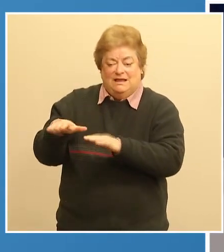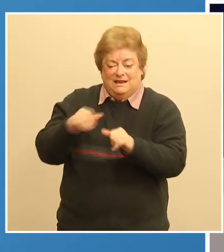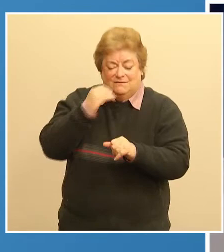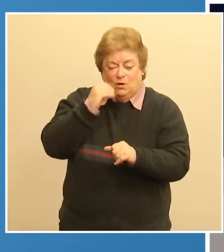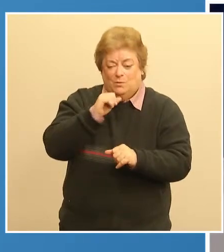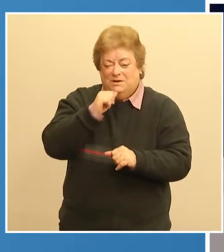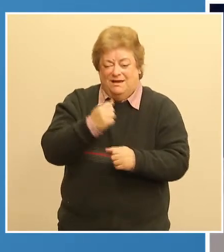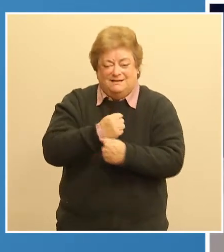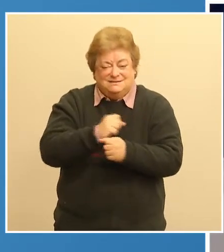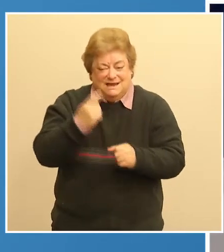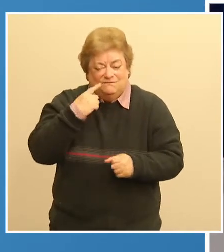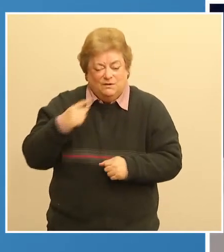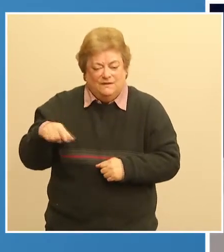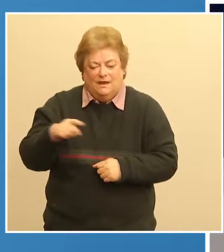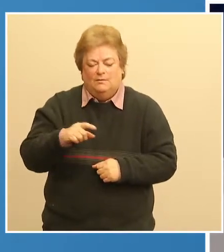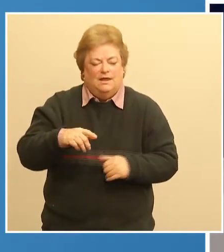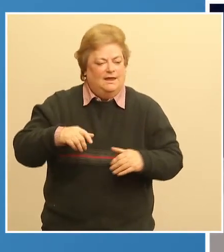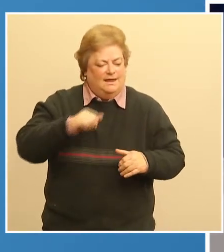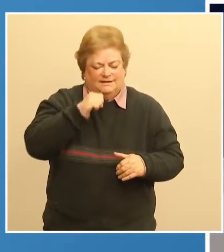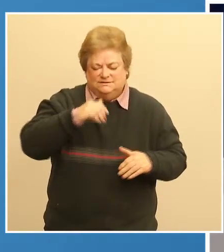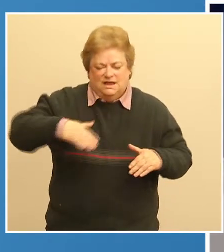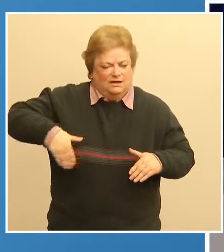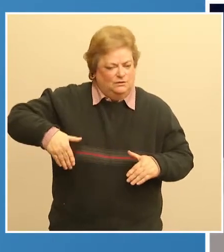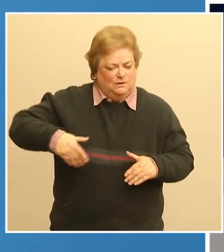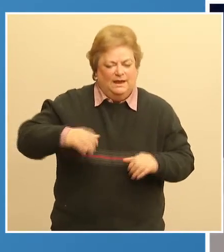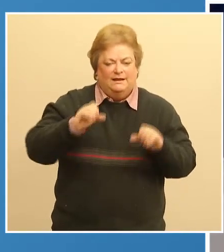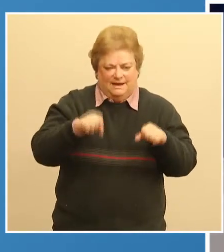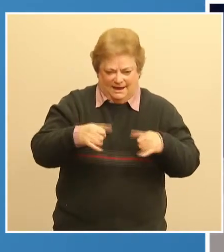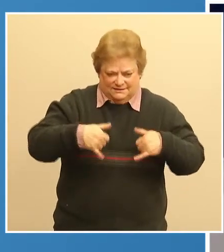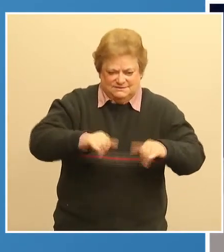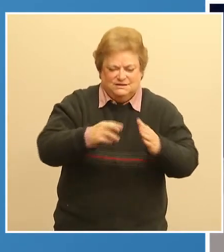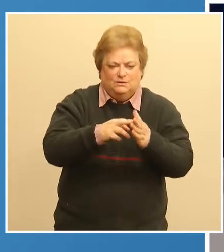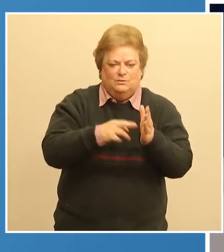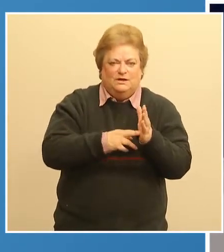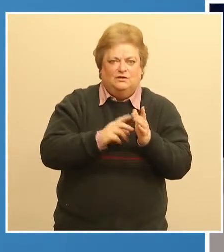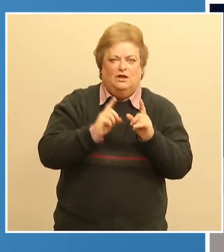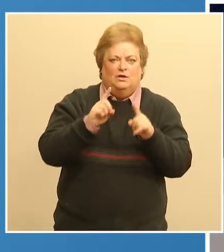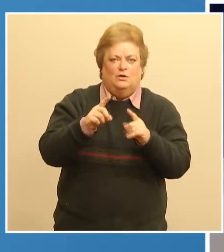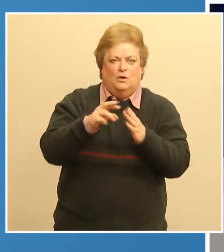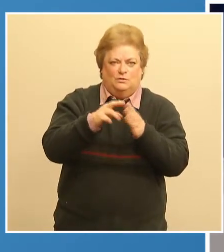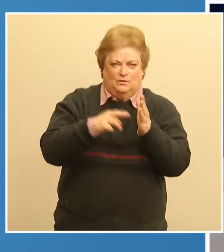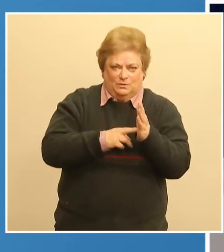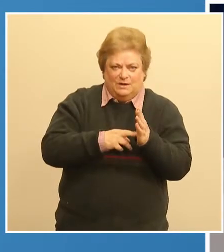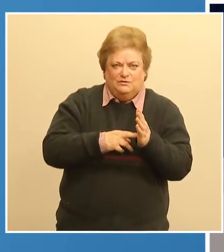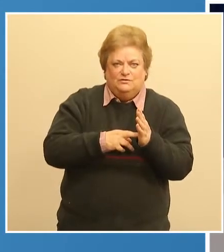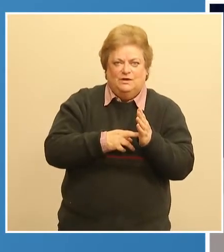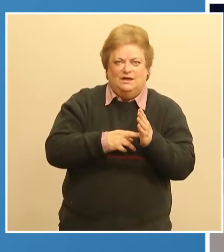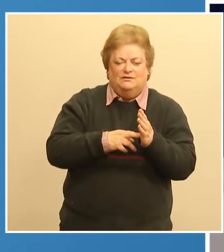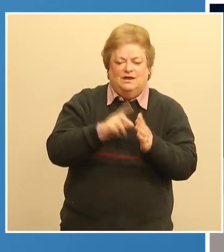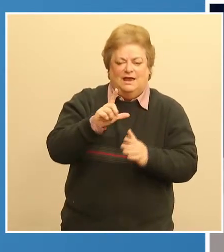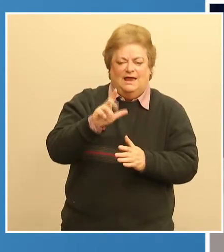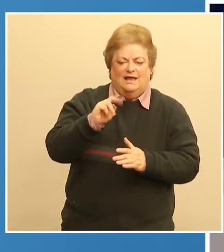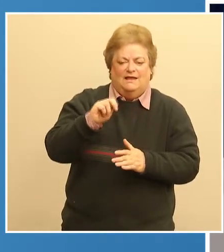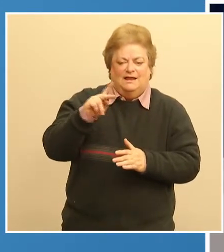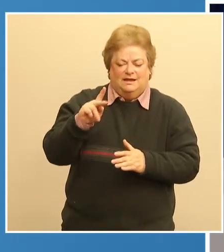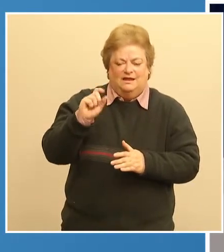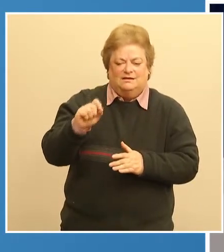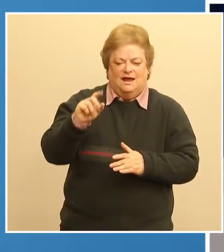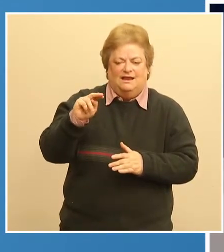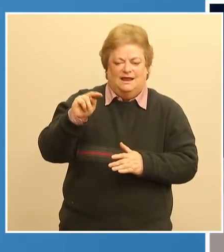home, it is not too late to register. You can go to the registration. It's been mentioned,